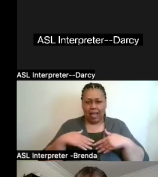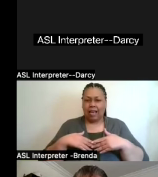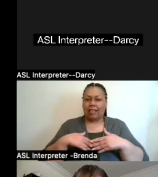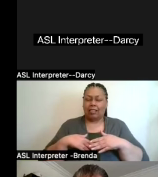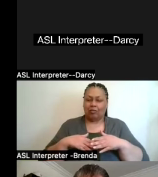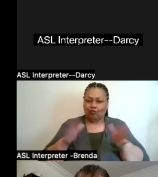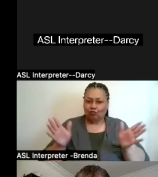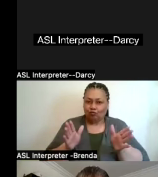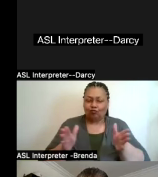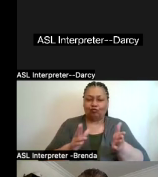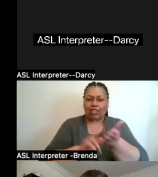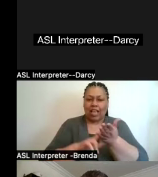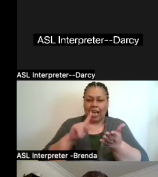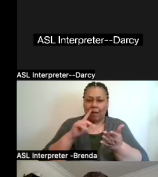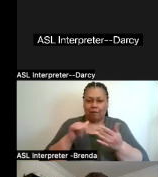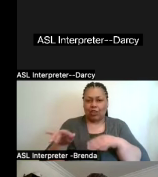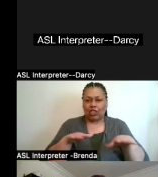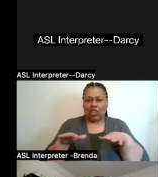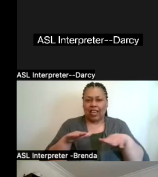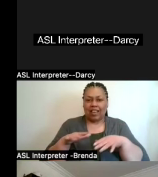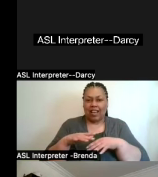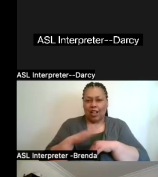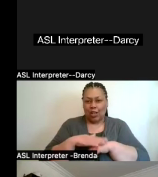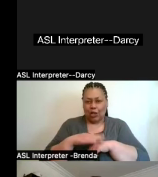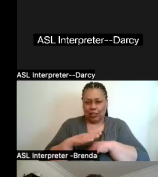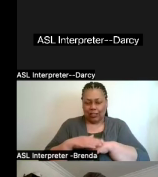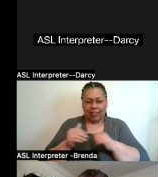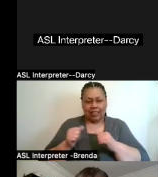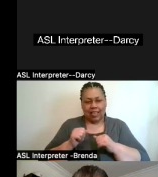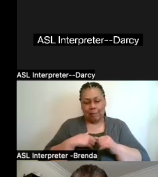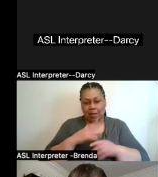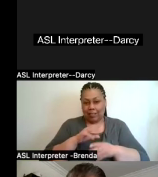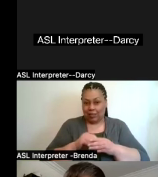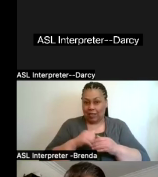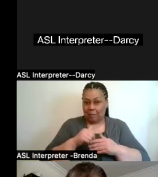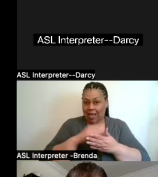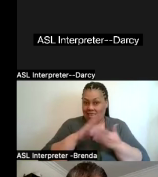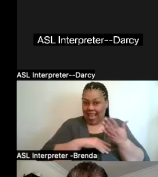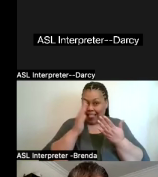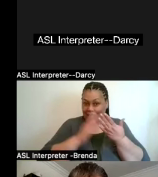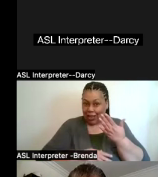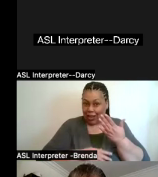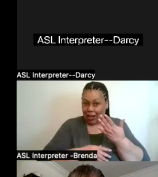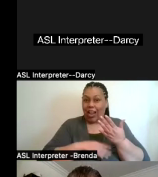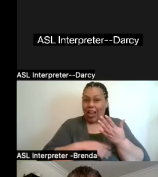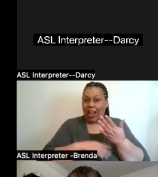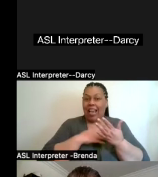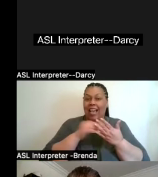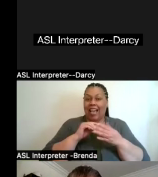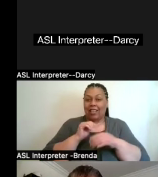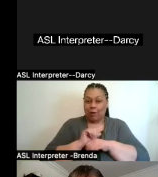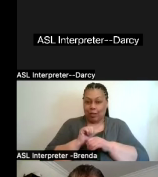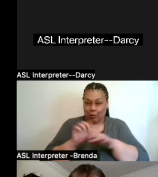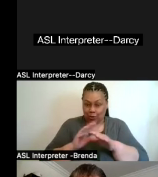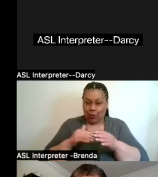up for Shake Alert. So I've already put that in my calendar. I'm going to include it in my posters and in the work that we do leading up to it. So